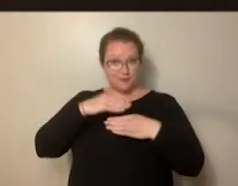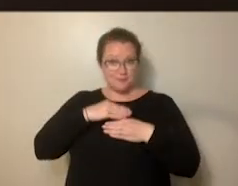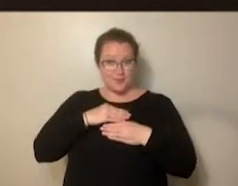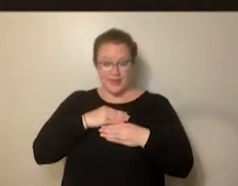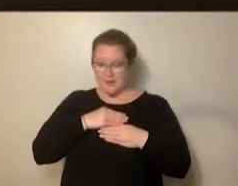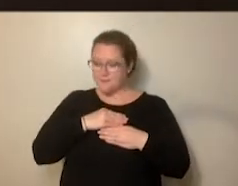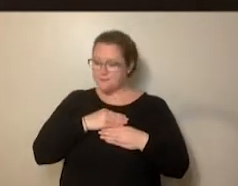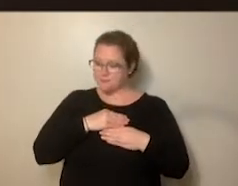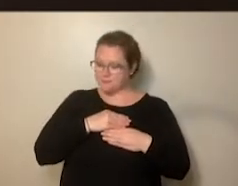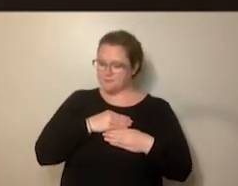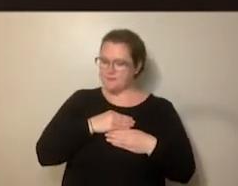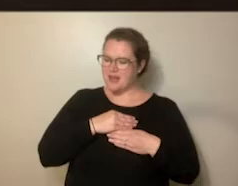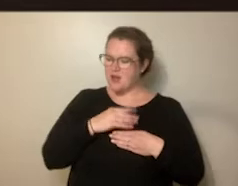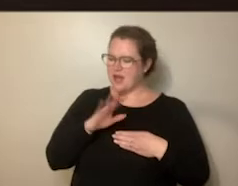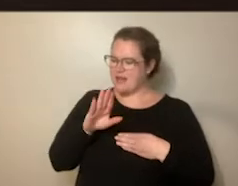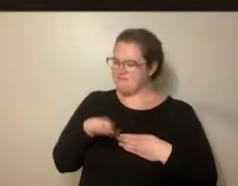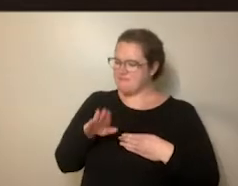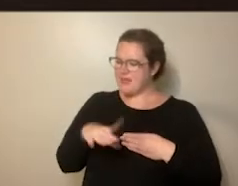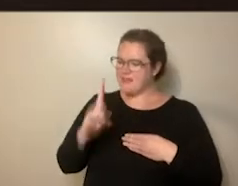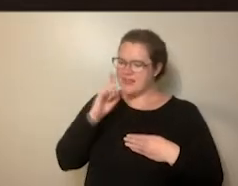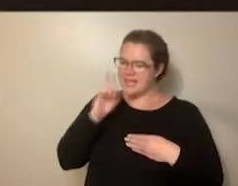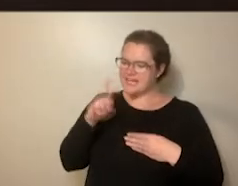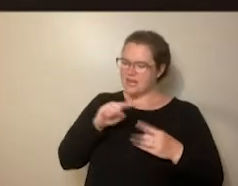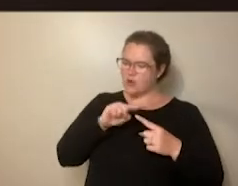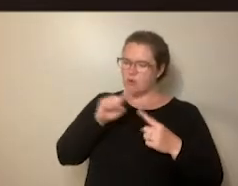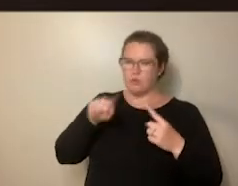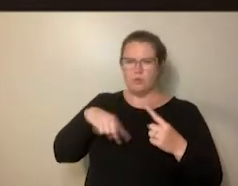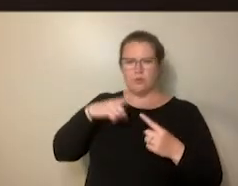go with a swirl.